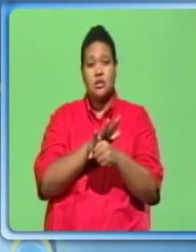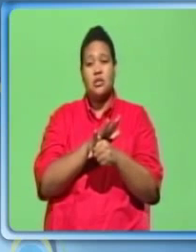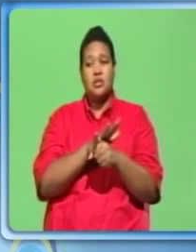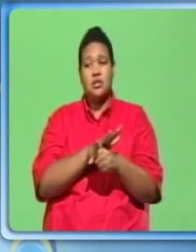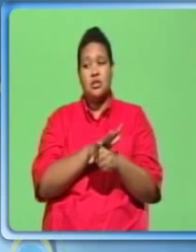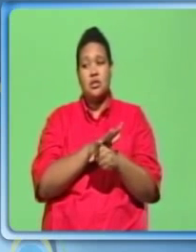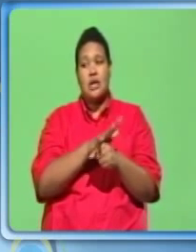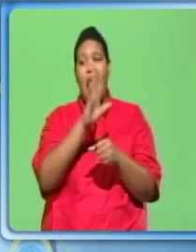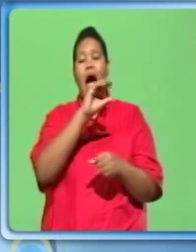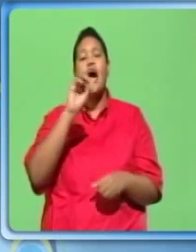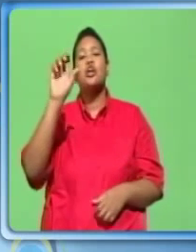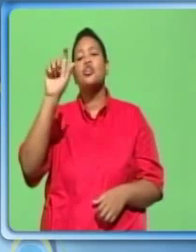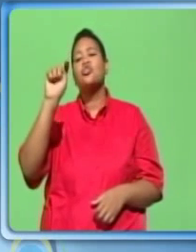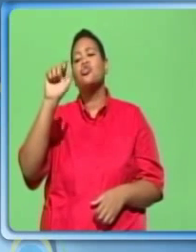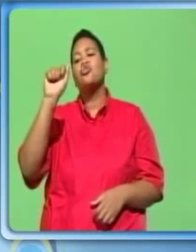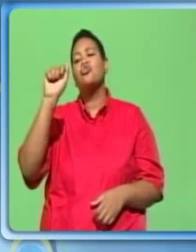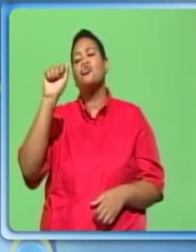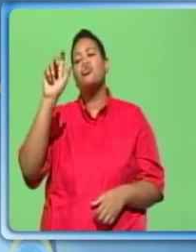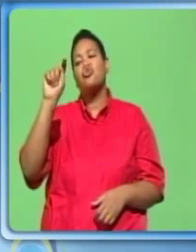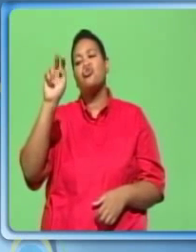and transects.